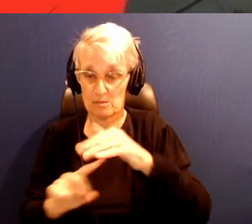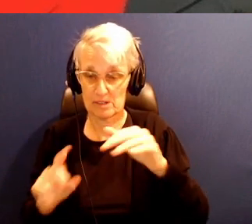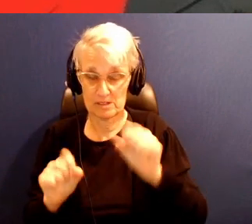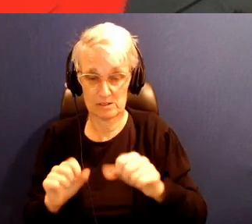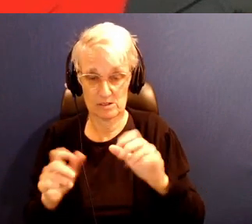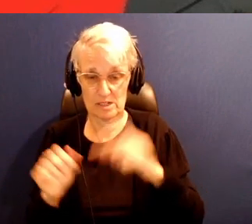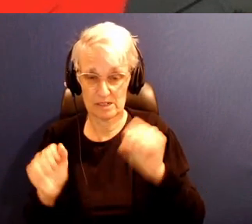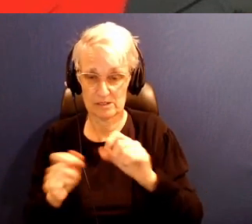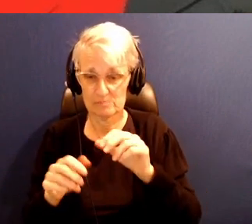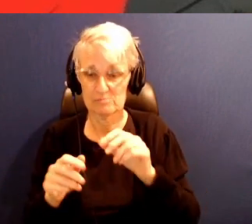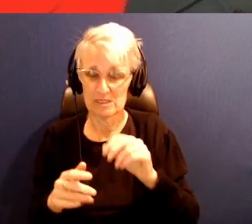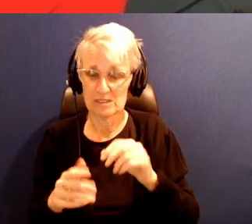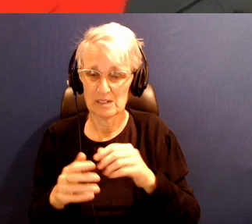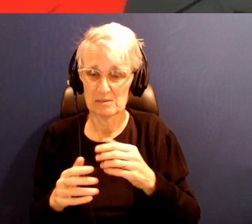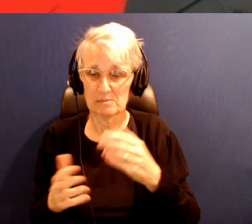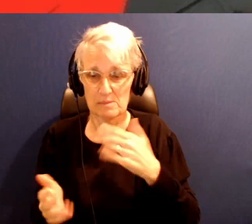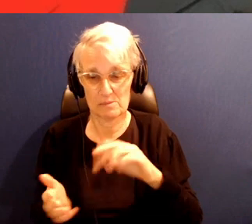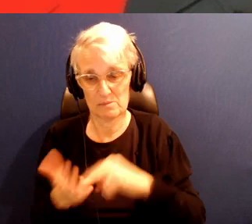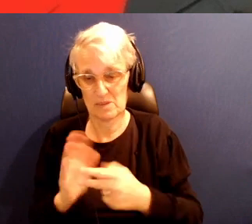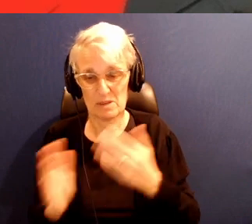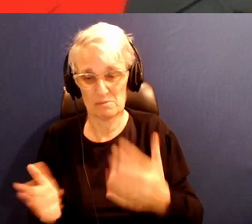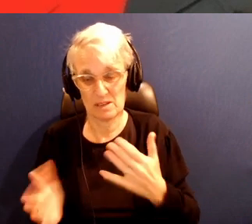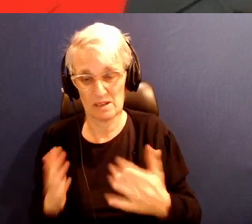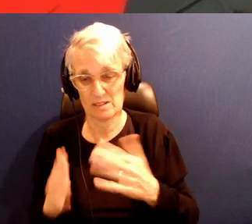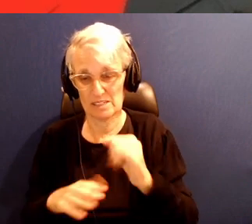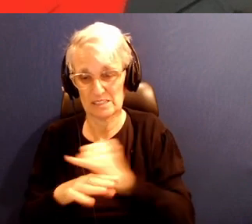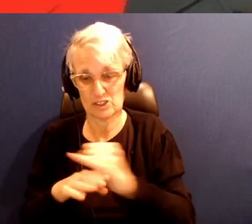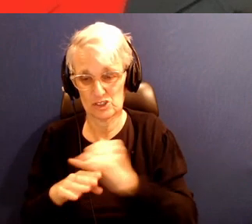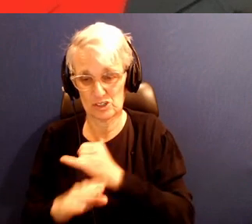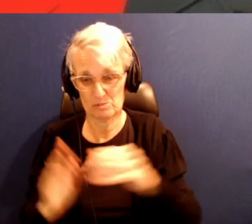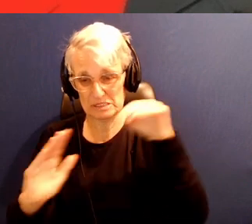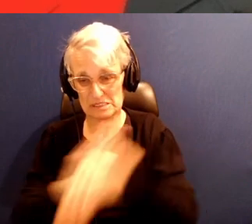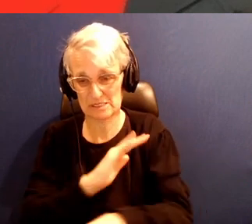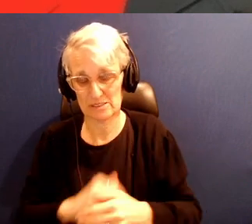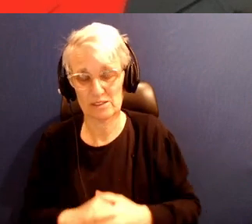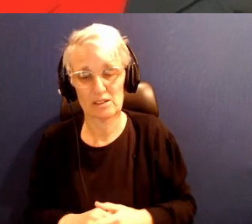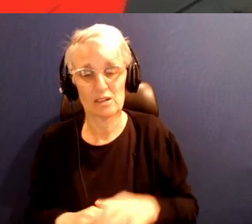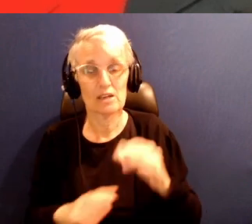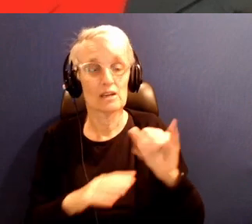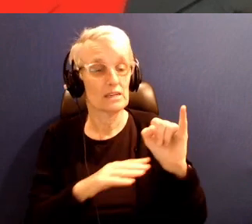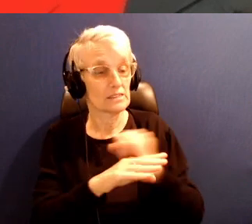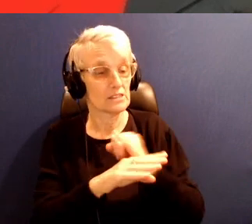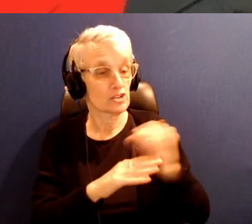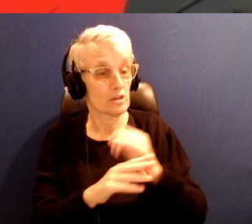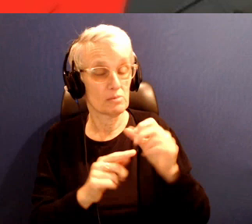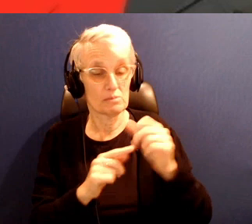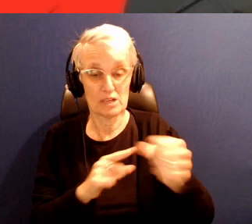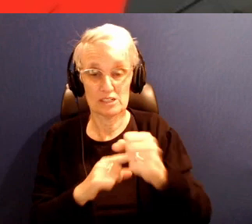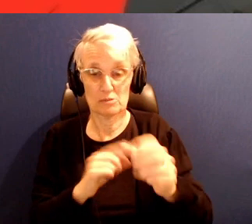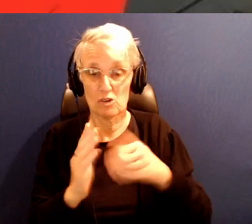could jeopardize the results of the internships. For all internship placements, even those that do not directly relate to the